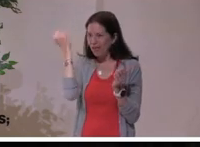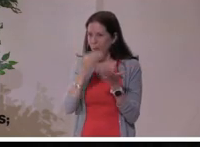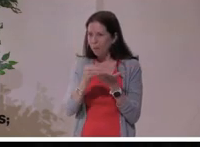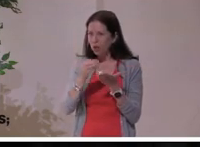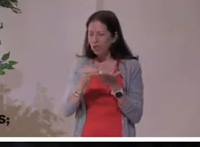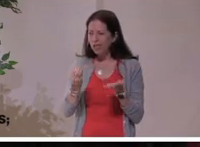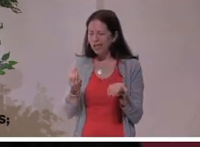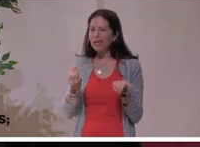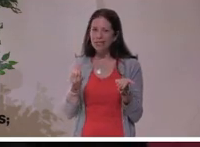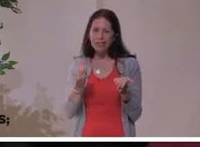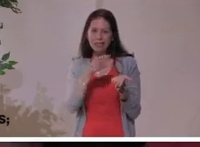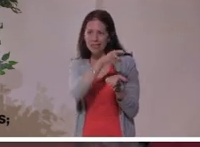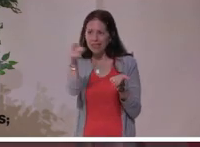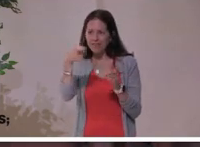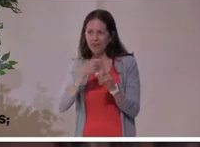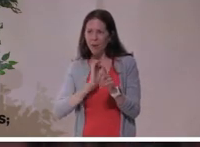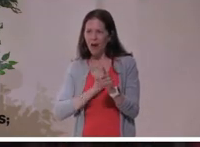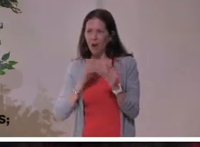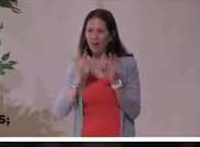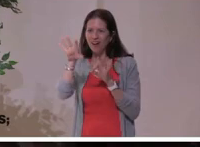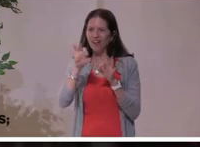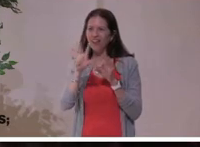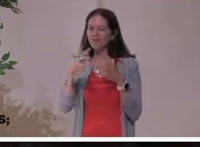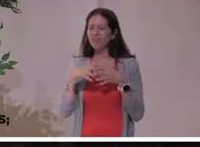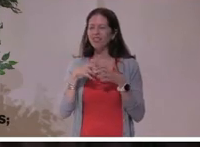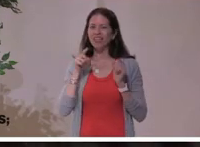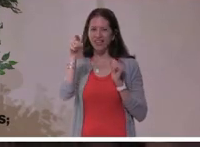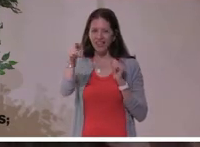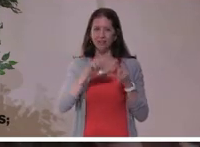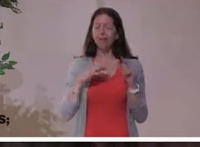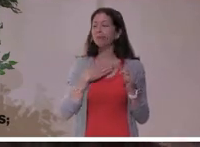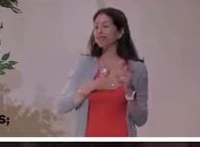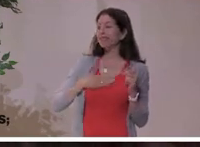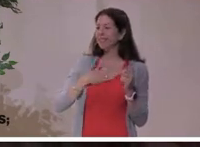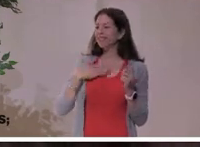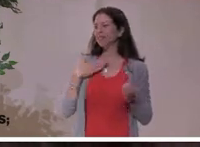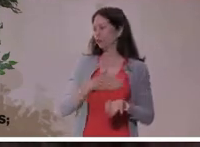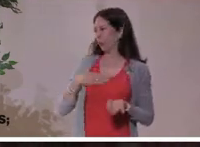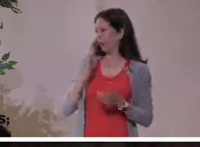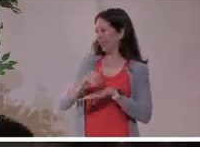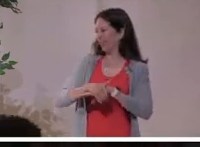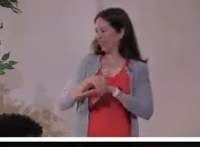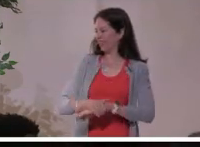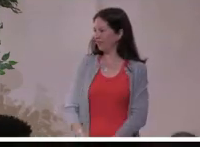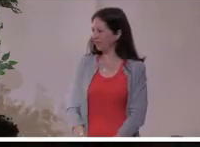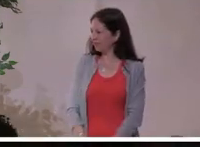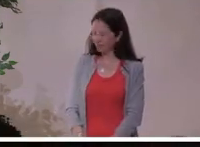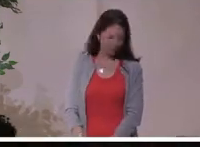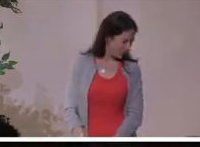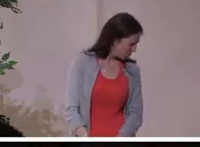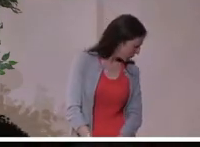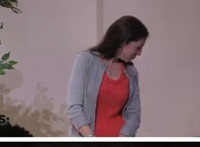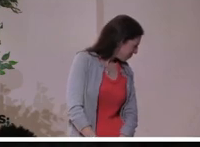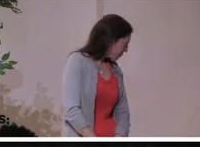merchandise from our vending machine back there. But please enjoy the evening, and we will call you back.